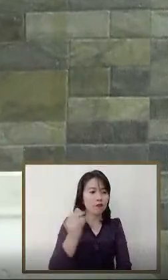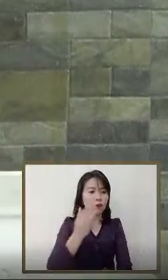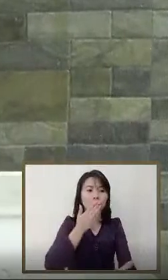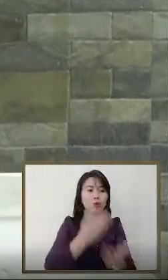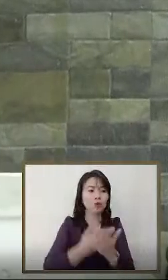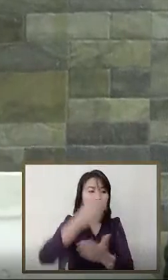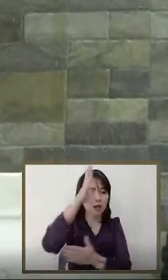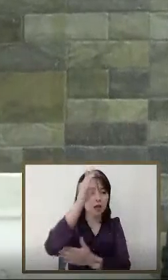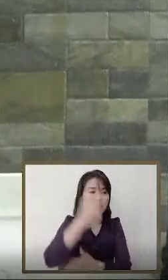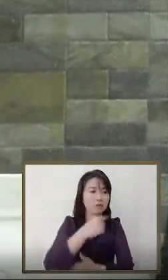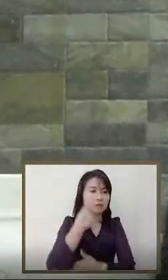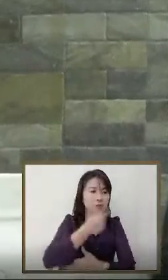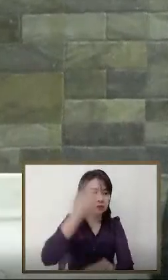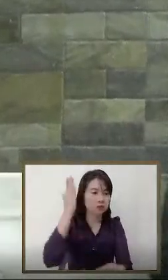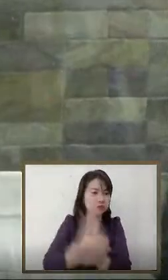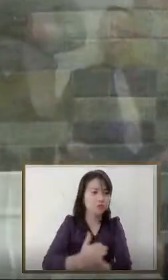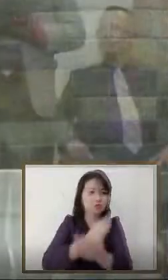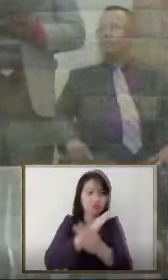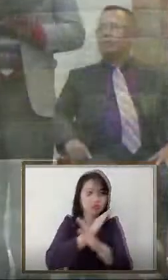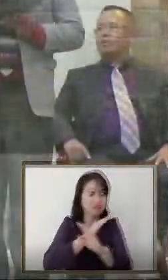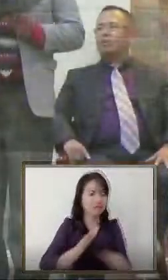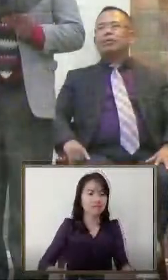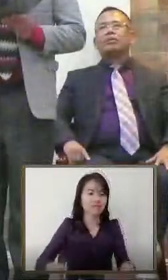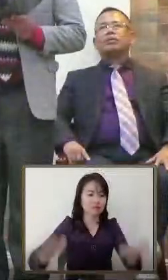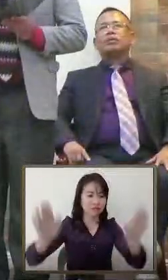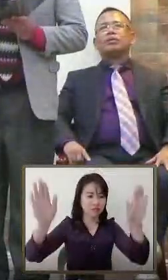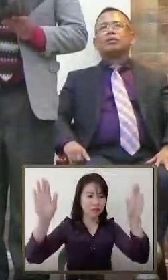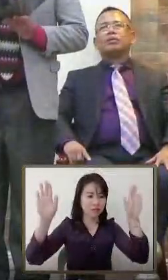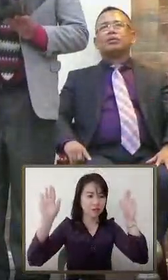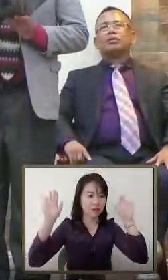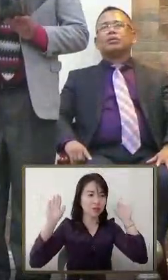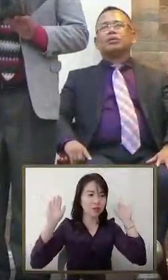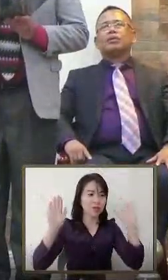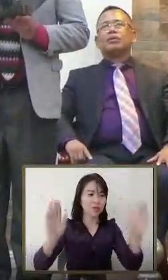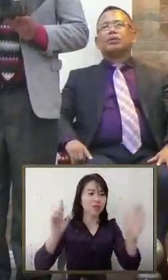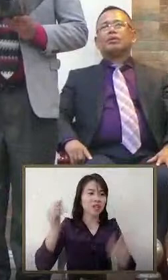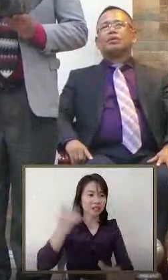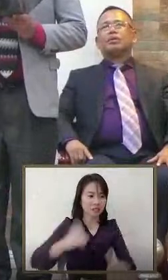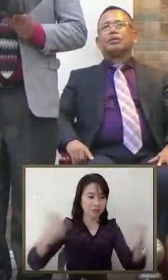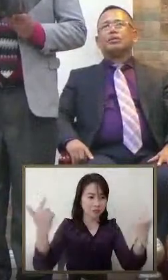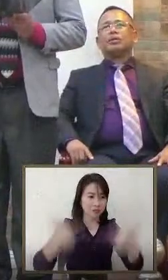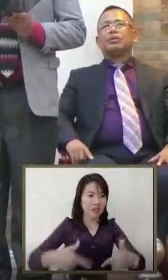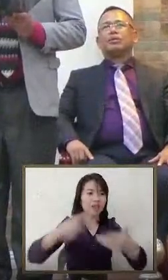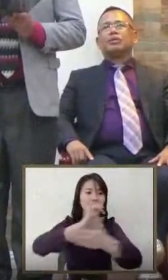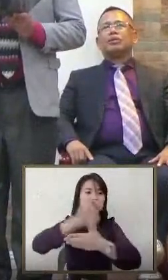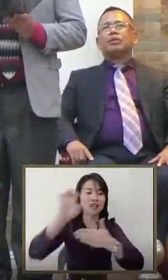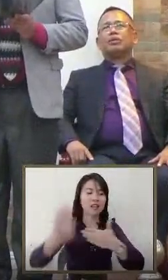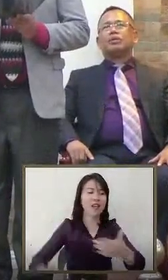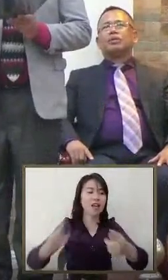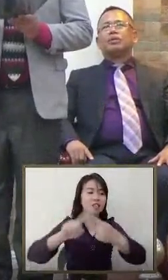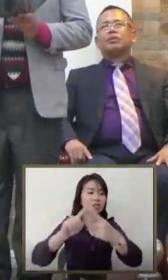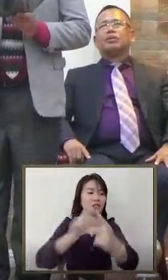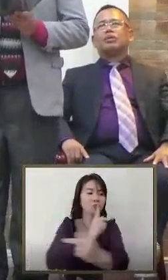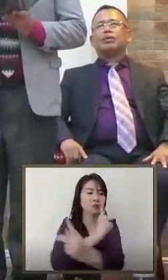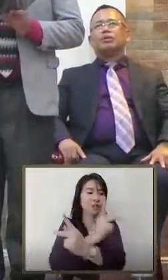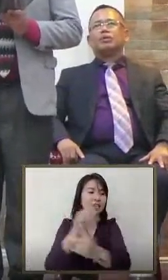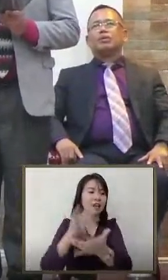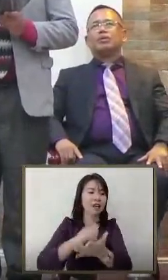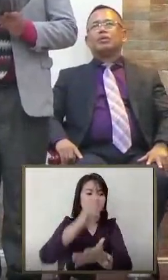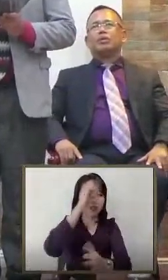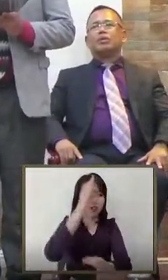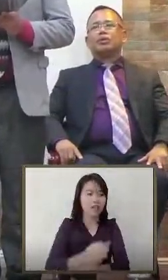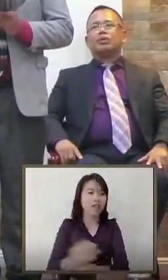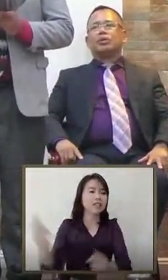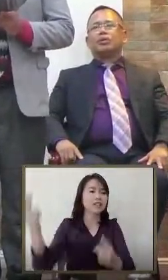a few good men who won't bend, won't bow or burn. They will fight to the end to defend